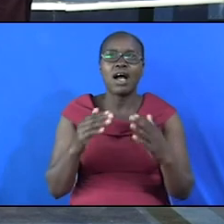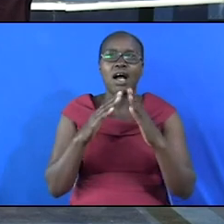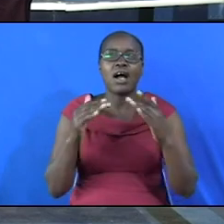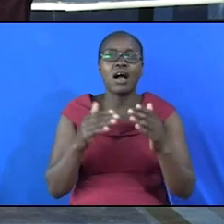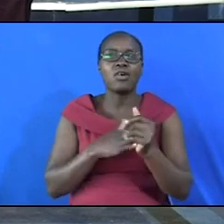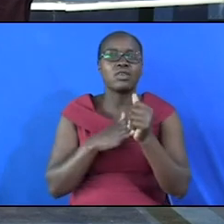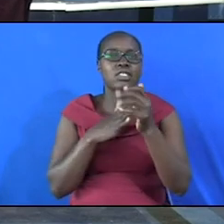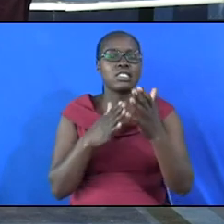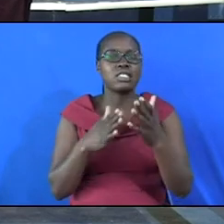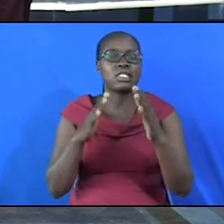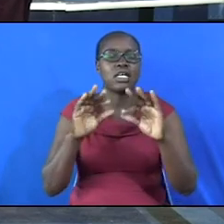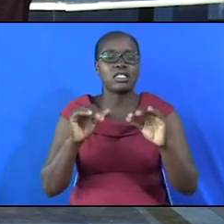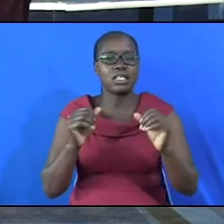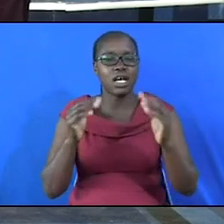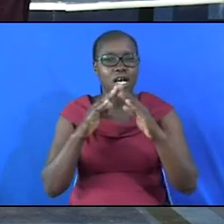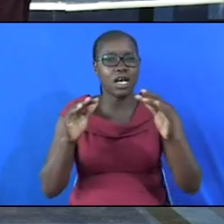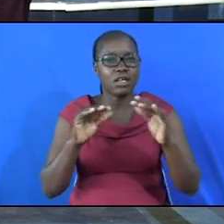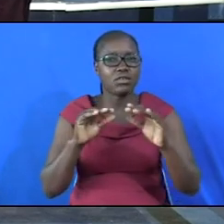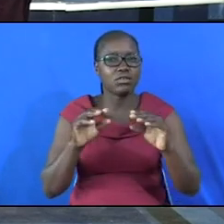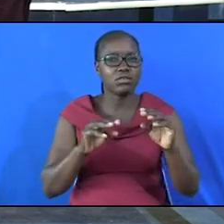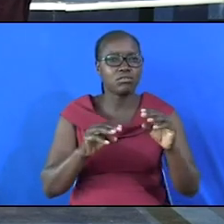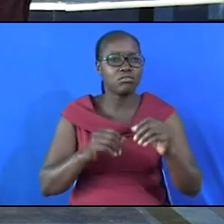house managers. A friend called me